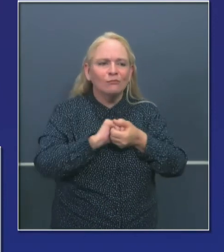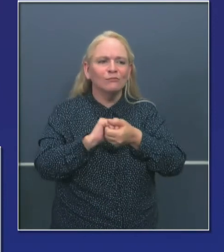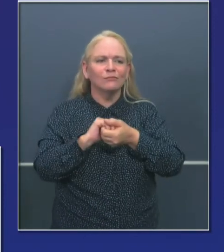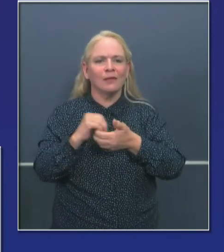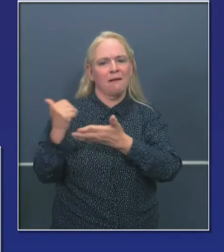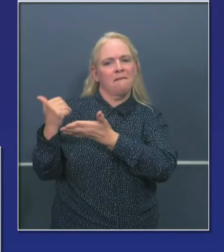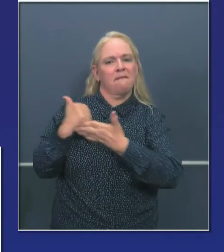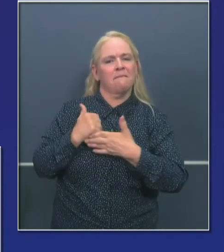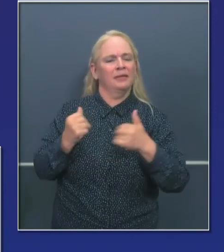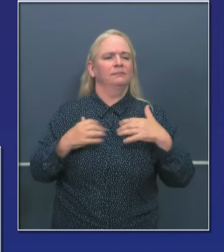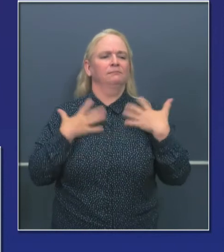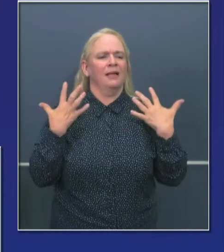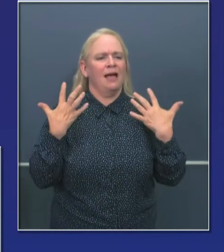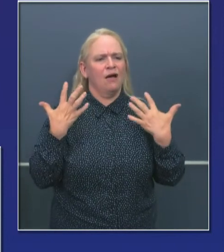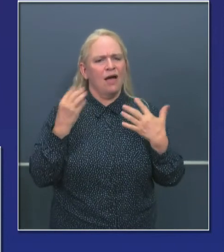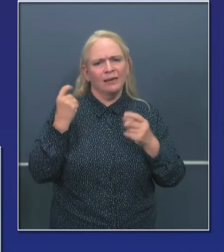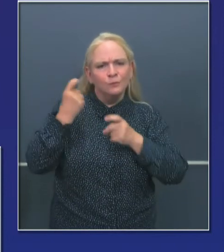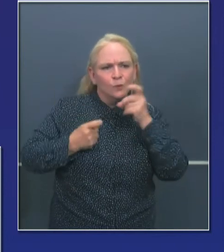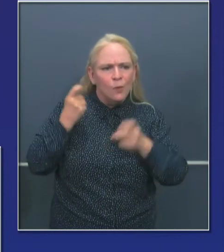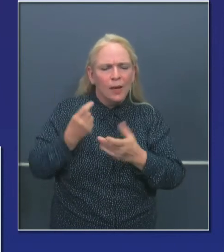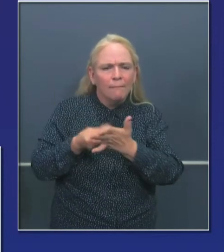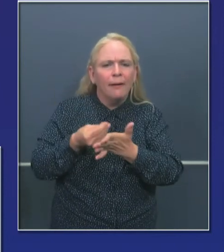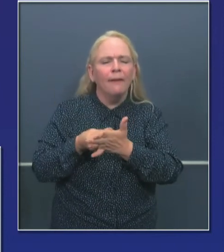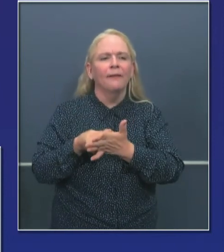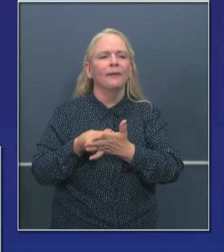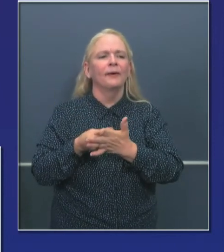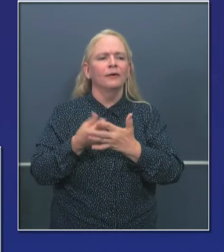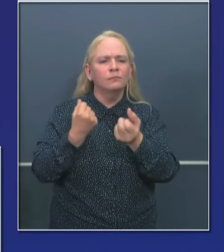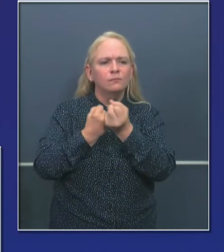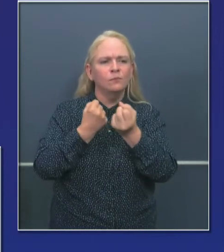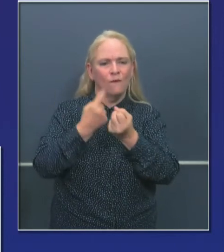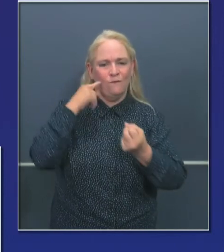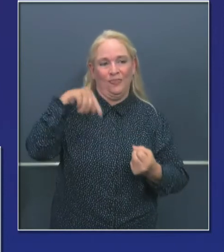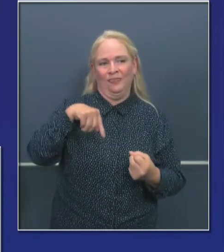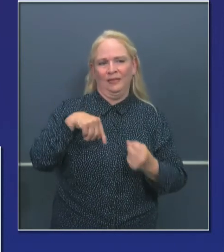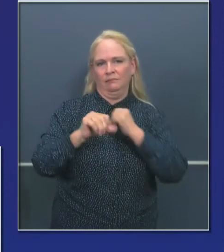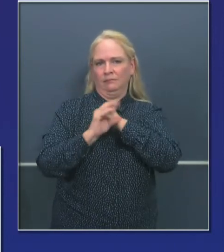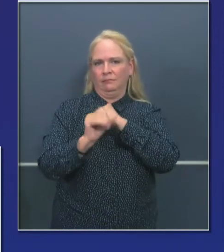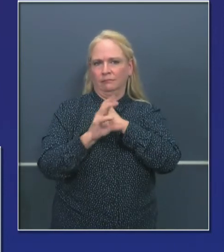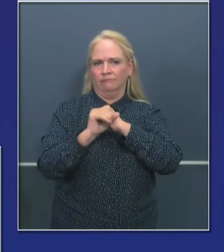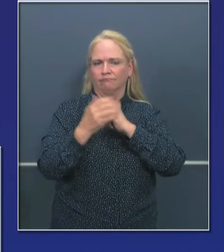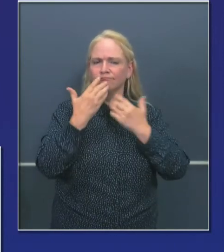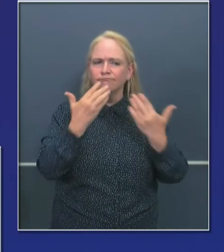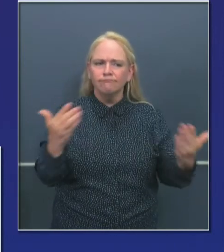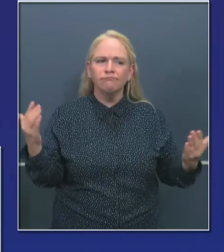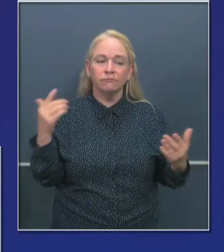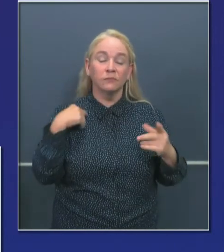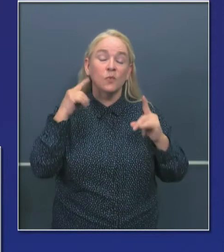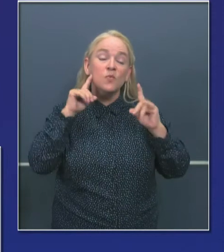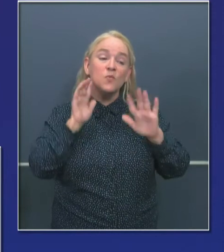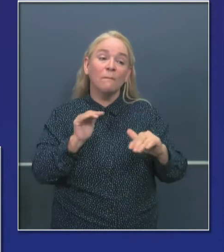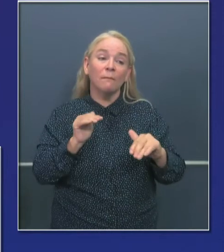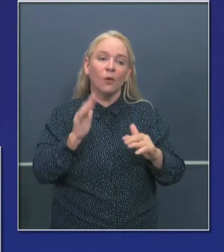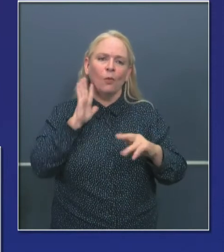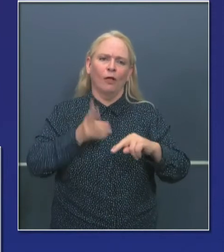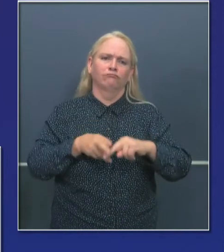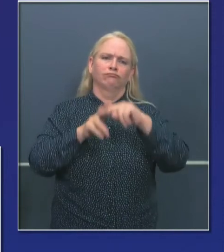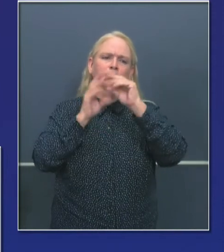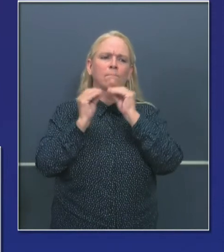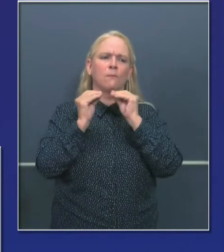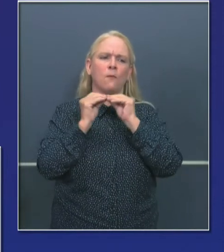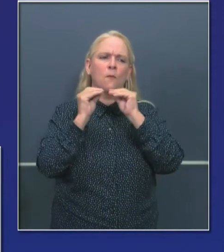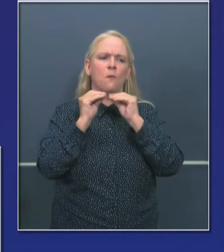for writing the checks and getting the in-kind contributions. We hope to grow this campaign. We hope to make it even